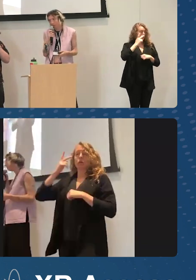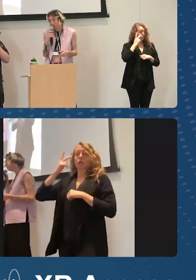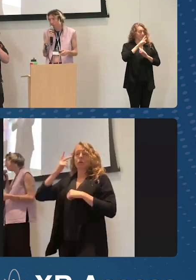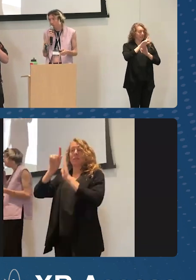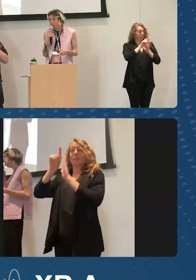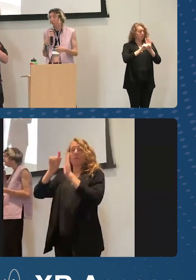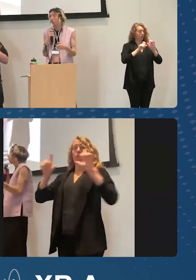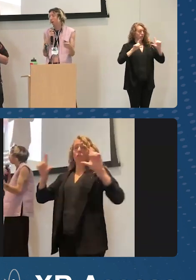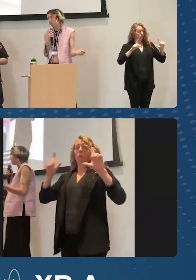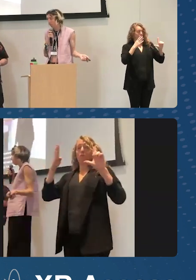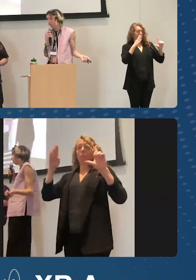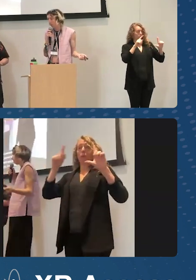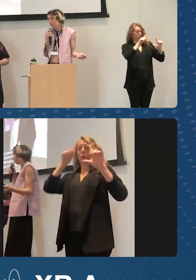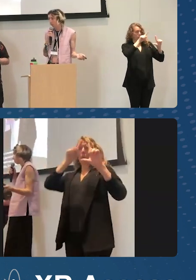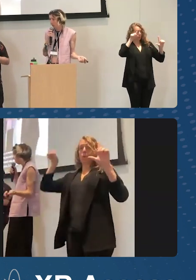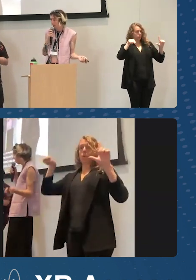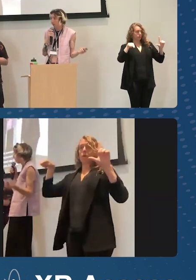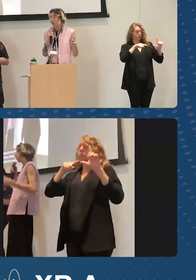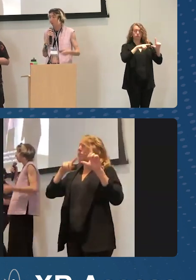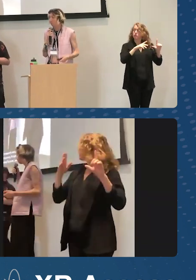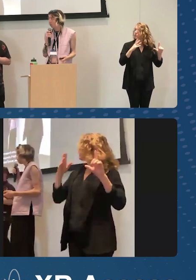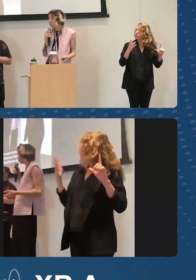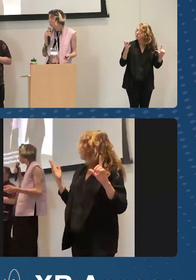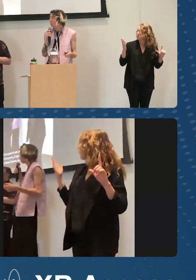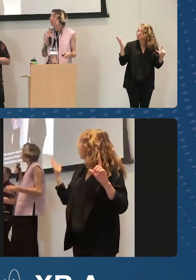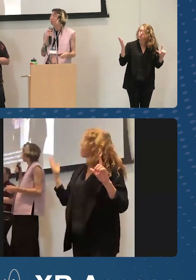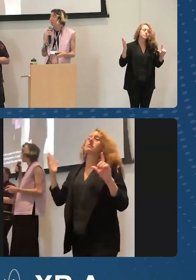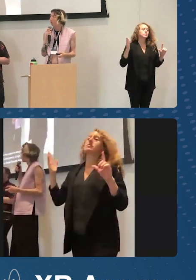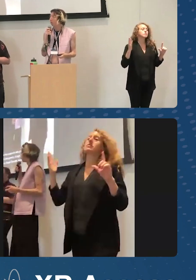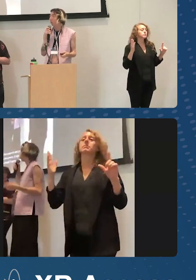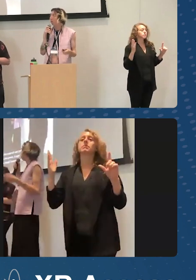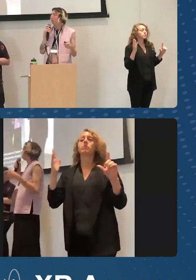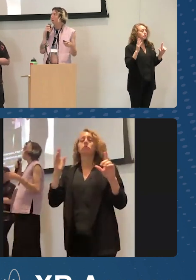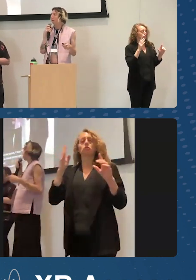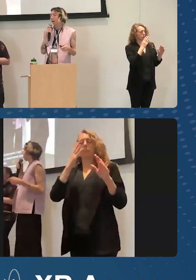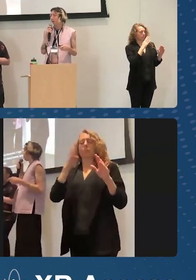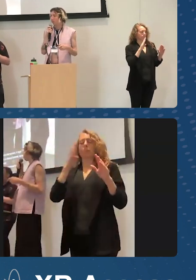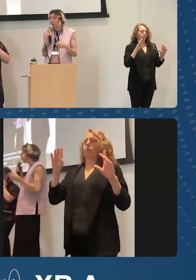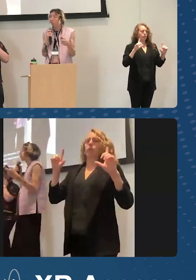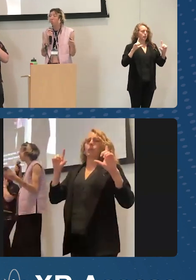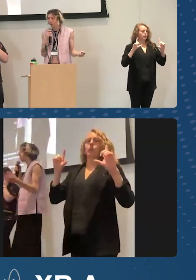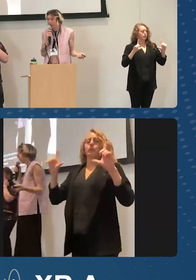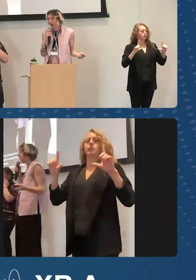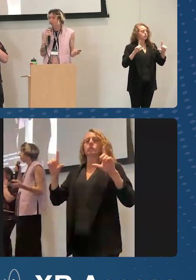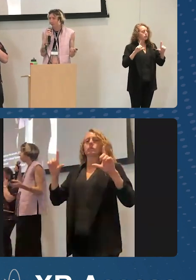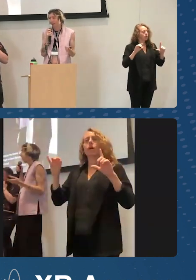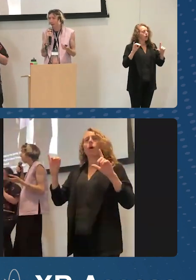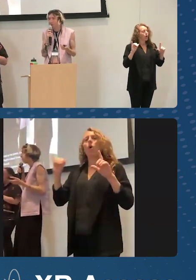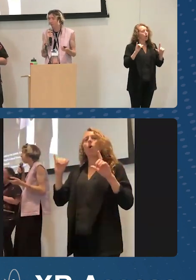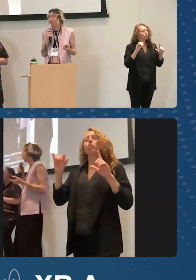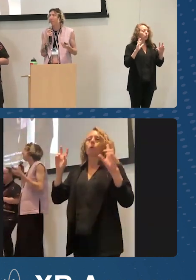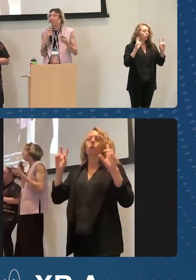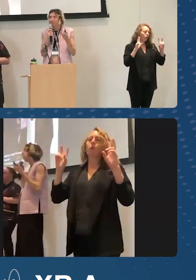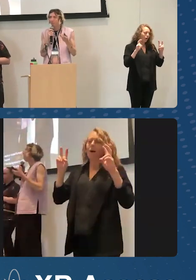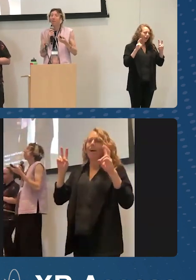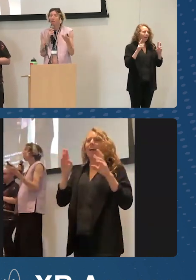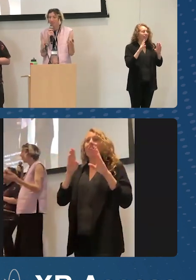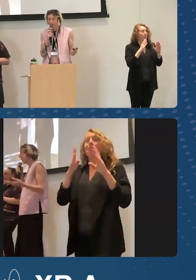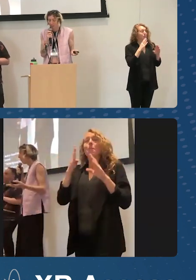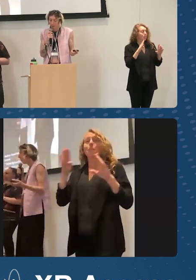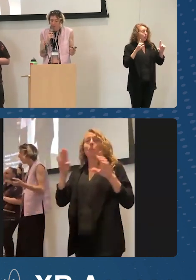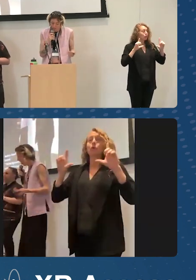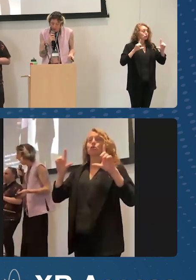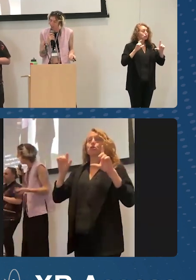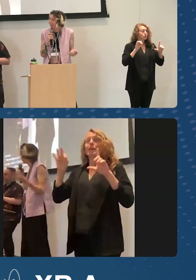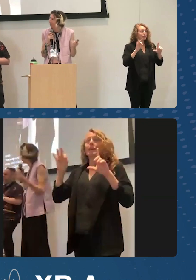screen, which is sort of both a reference to Derek Jarman's Blue, but also the blue screen of death, this kind of failure